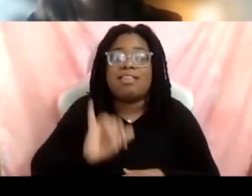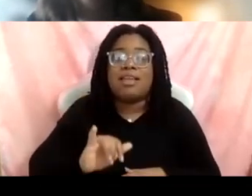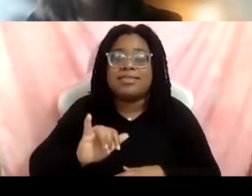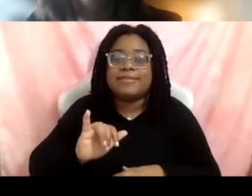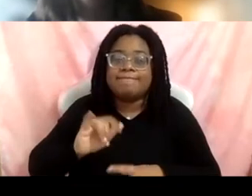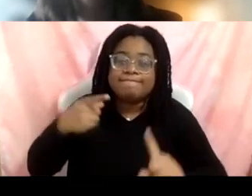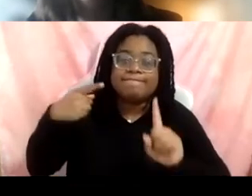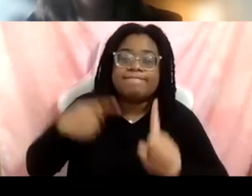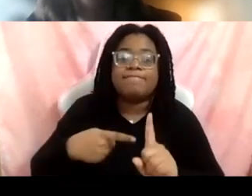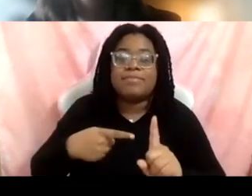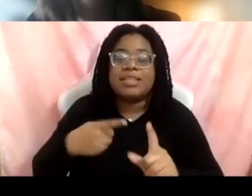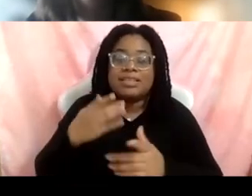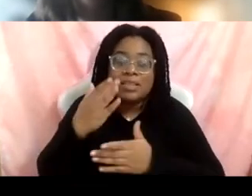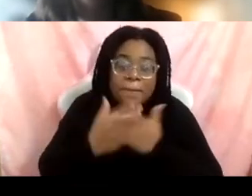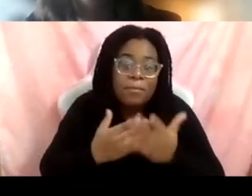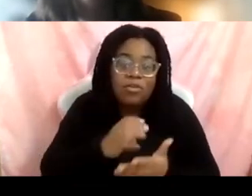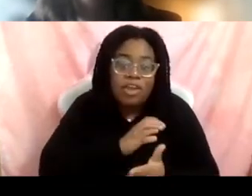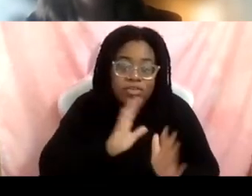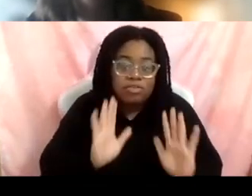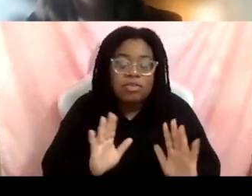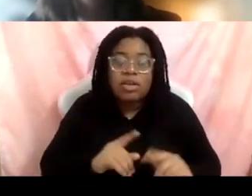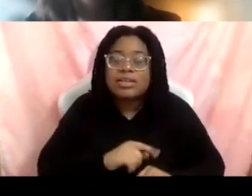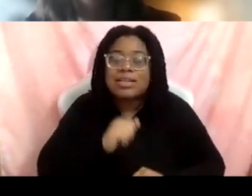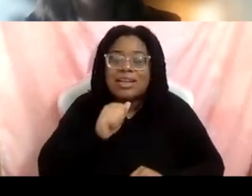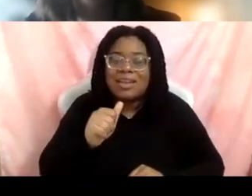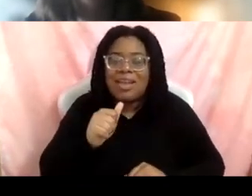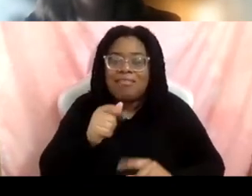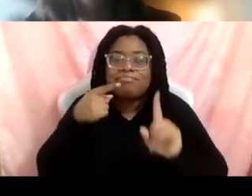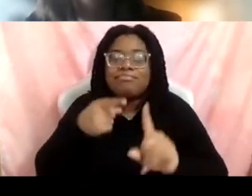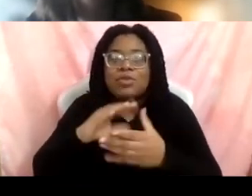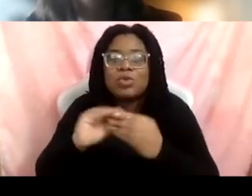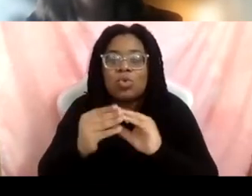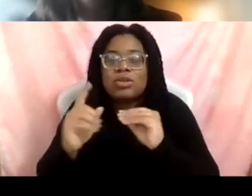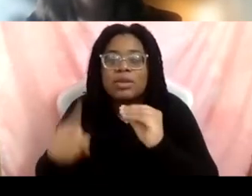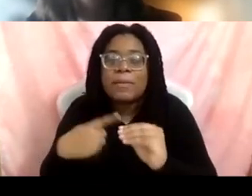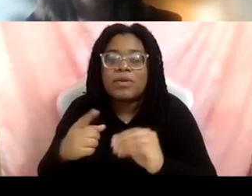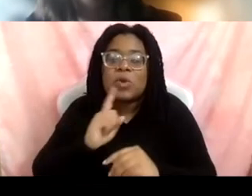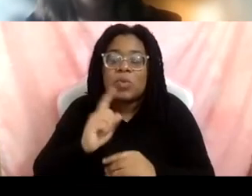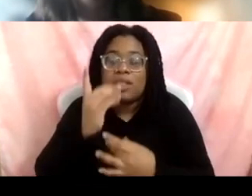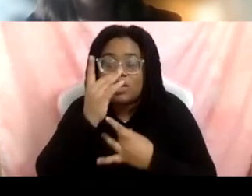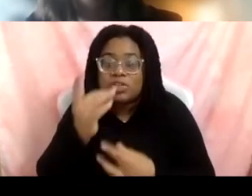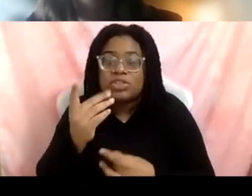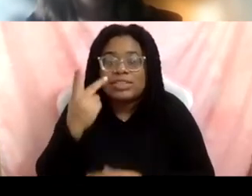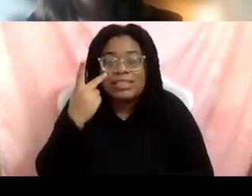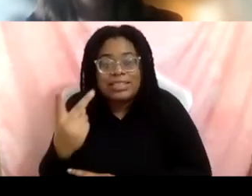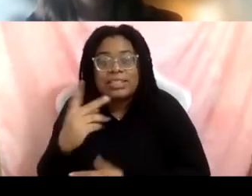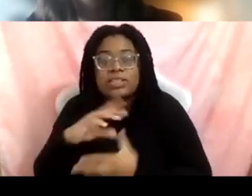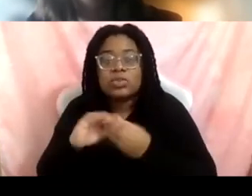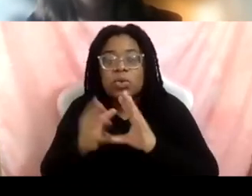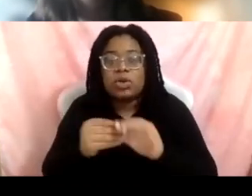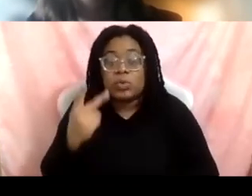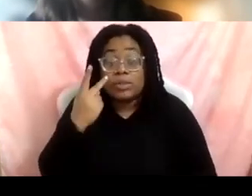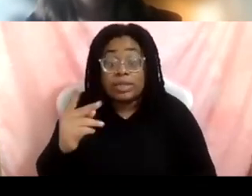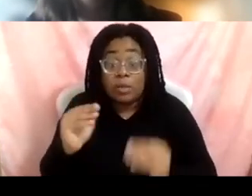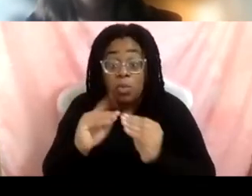Like, this is just a part of who this person is, but it's not actually what the story is about. And so I'm really interested in seeing stories where we see